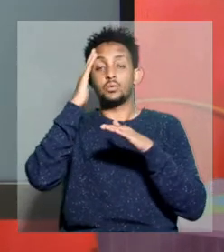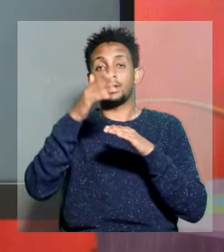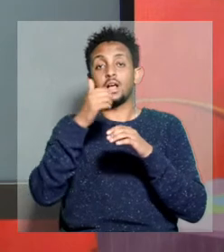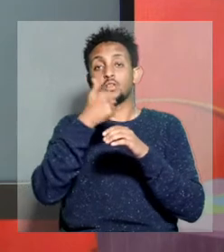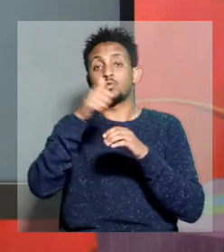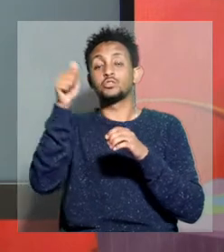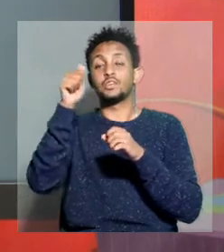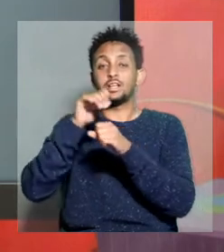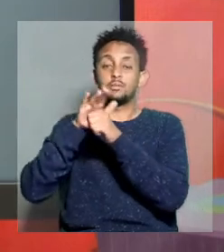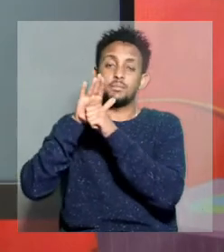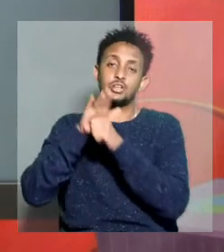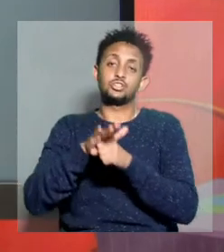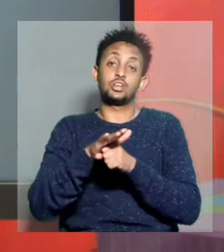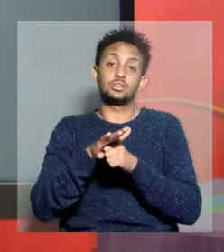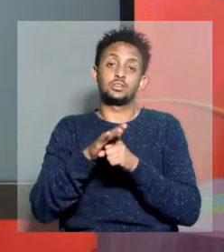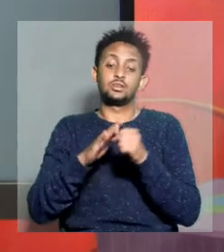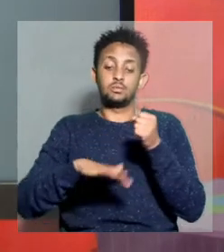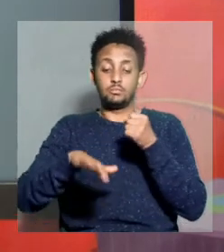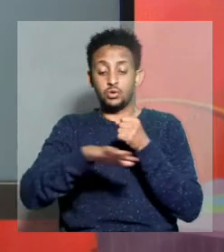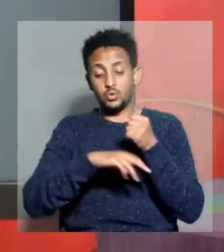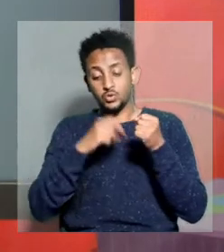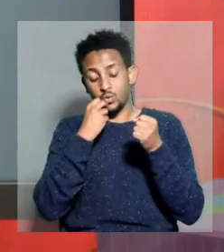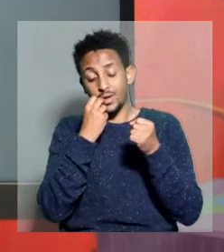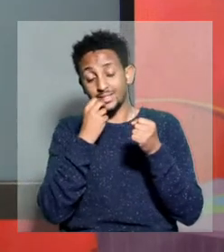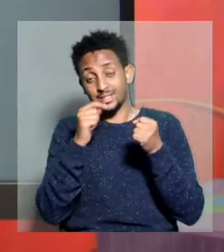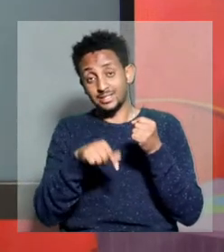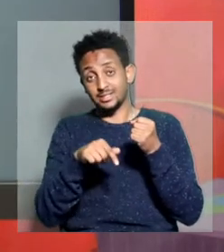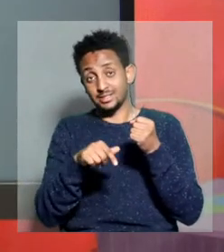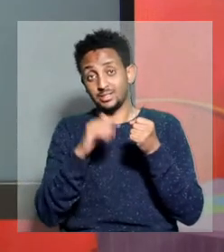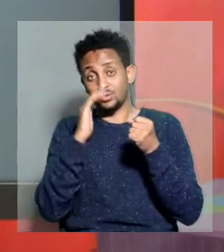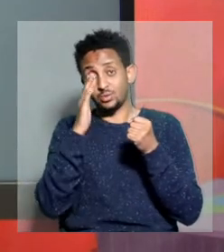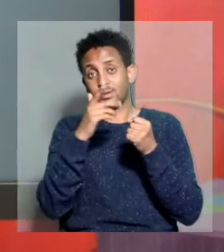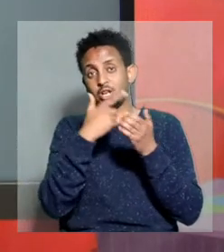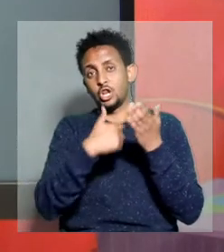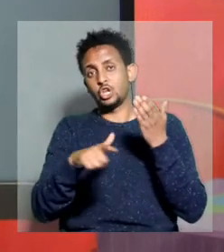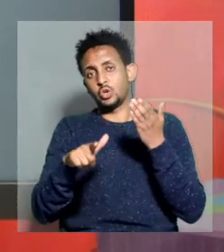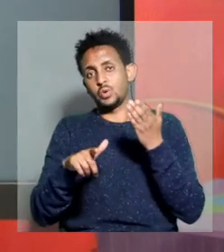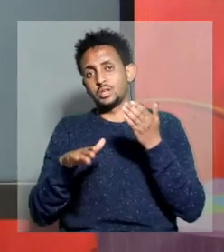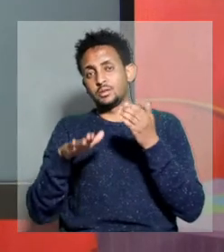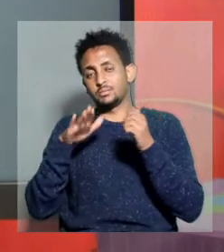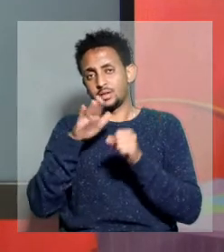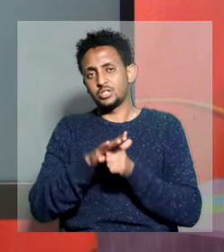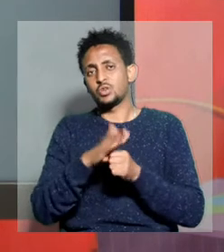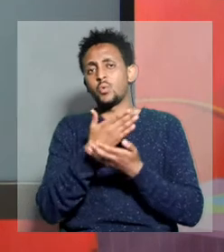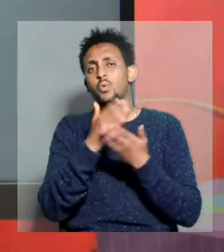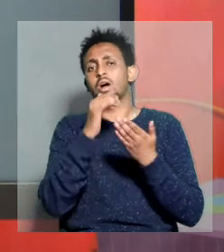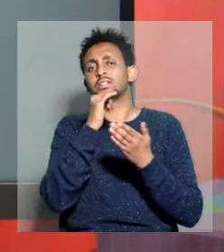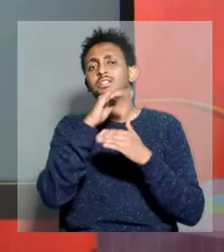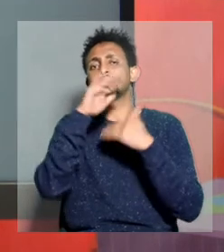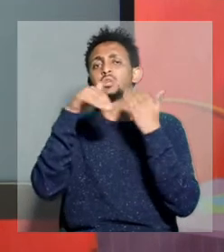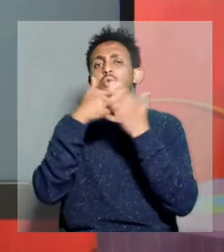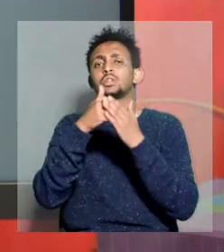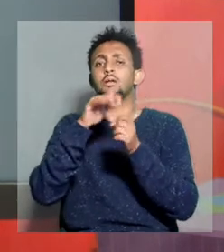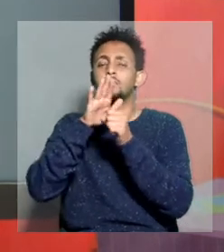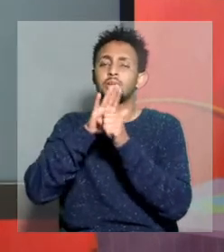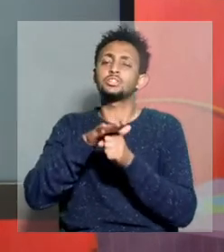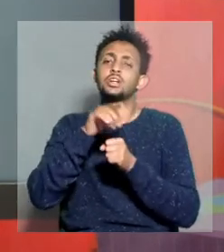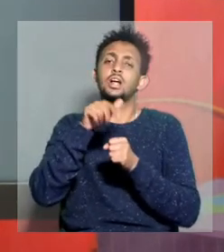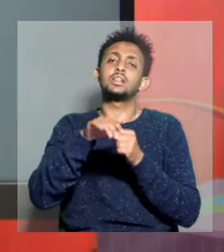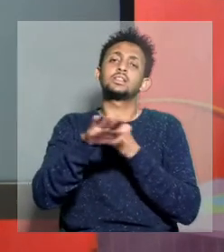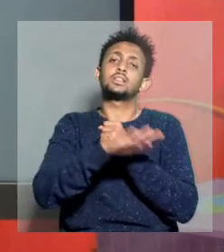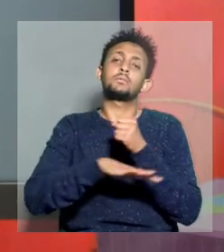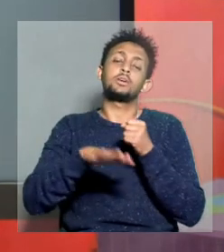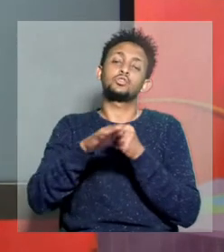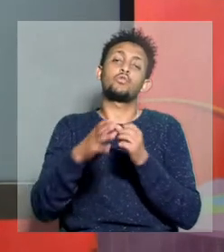atmospheric pressure. Below the level of the water, there will be liquid pressure. So what is the total pressure exerted at the base of